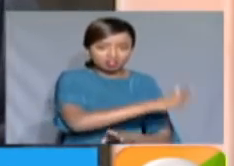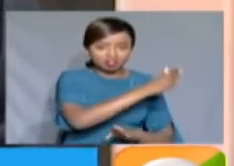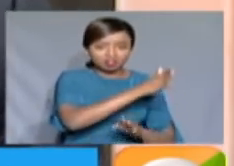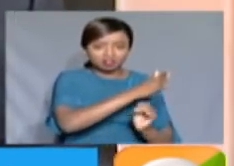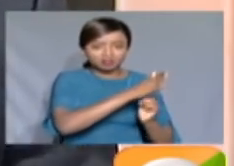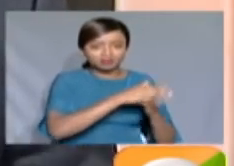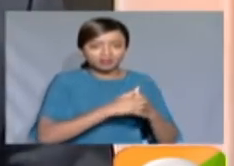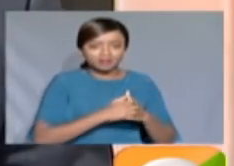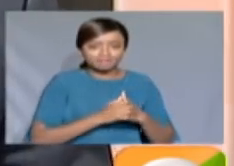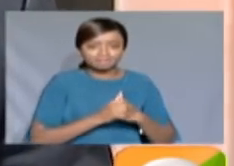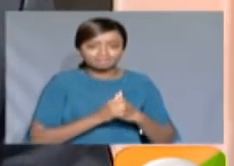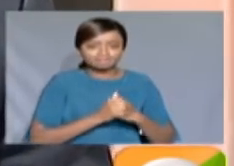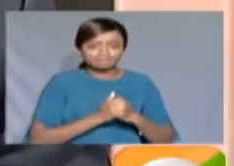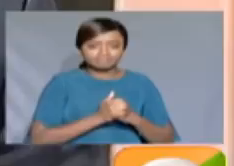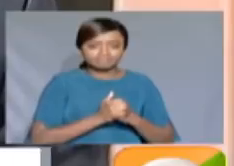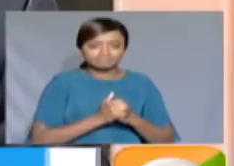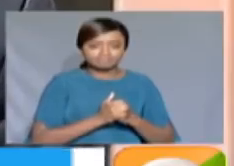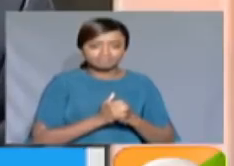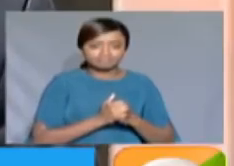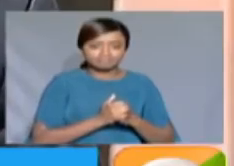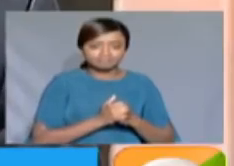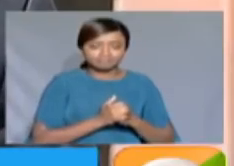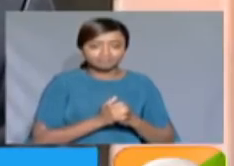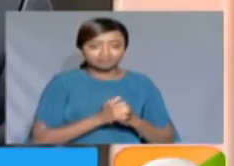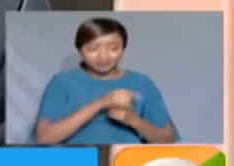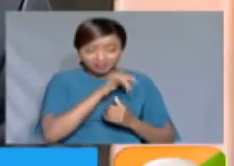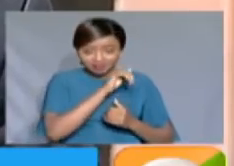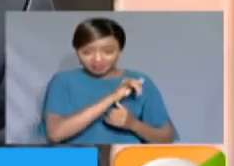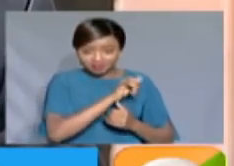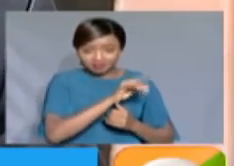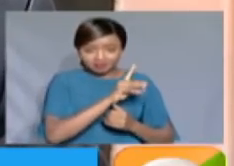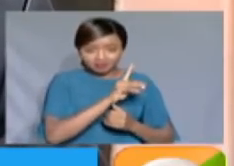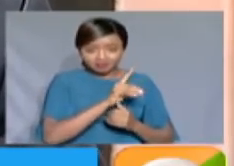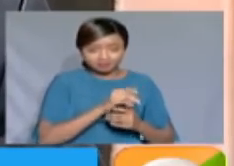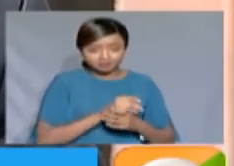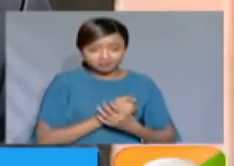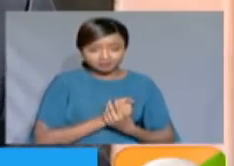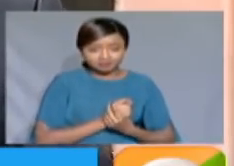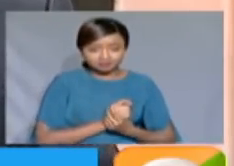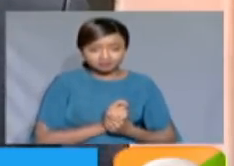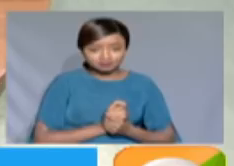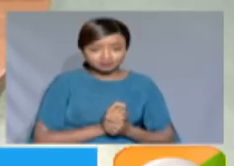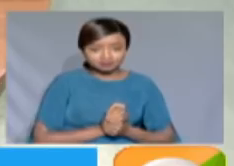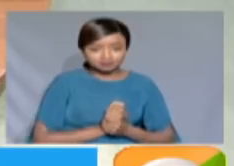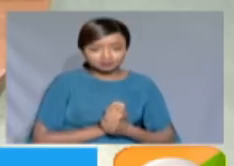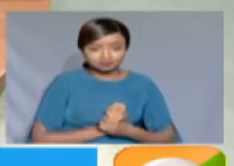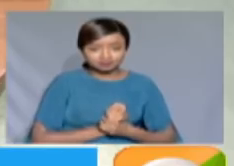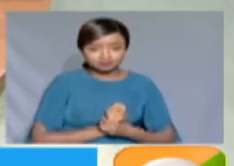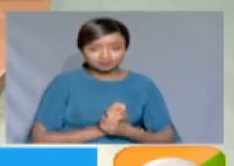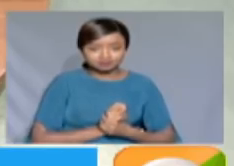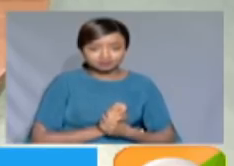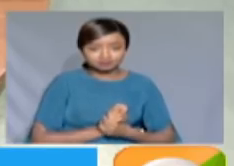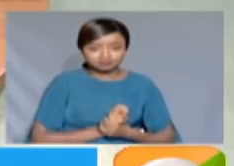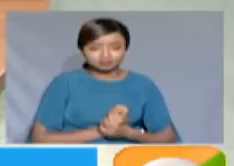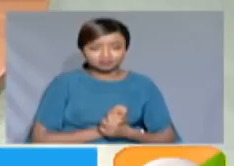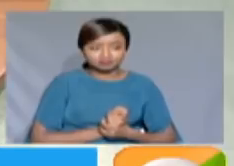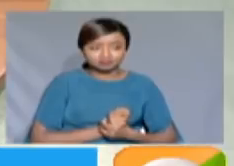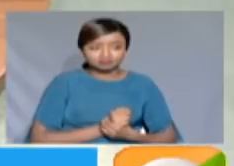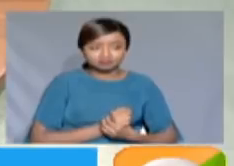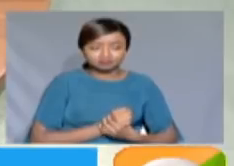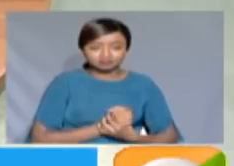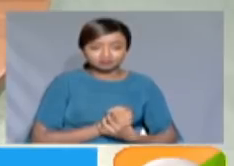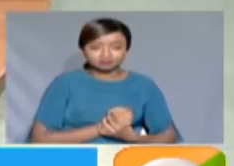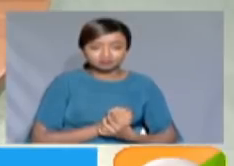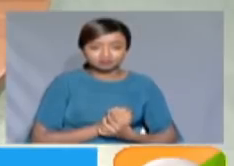You see a drain there. It's a tunnel. Yeah, that drain. And engineer, just to so that you stay on that point.